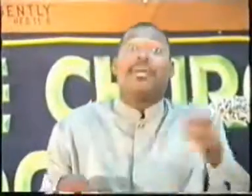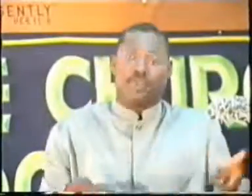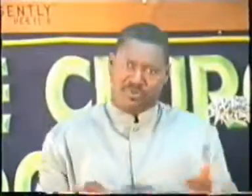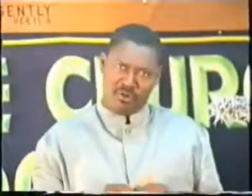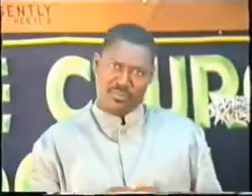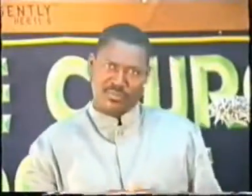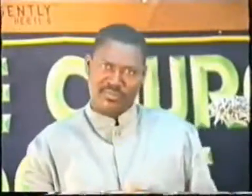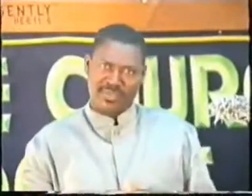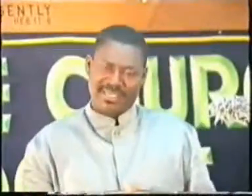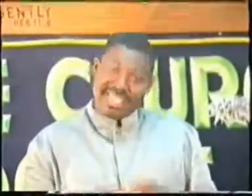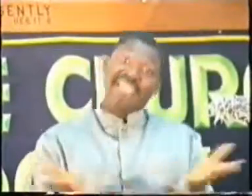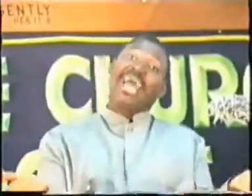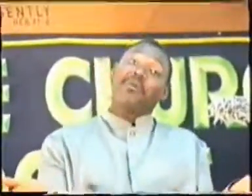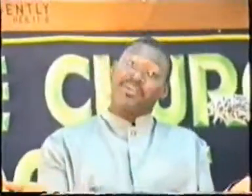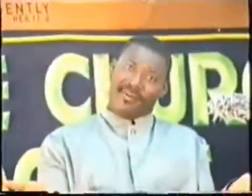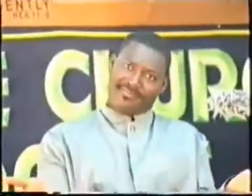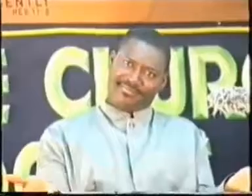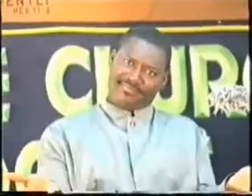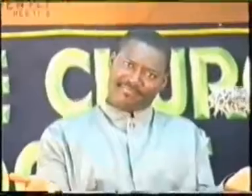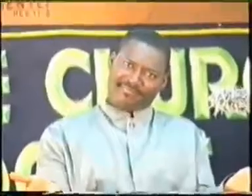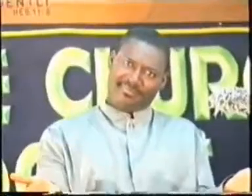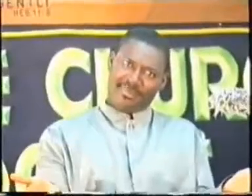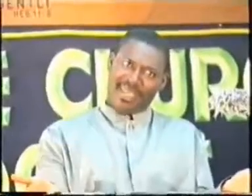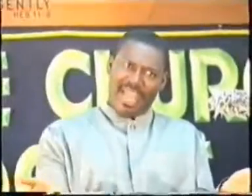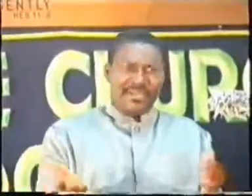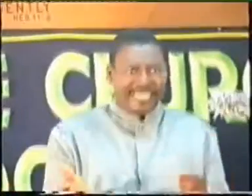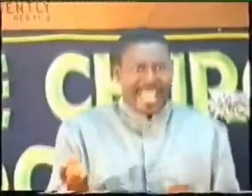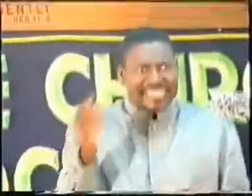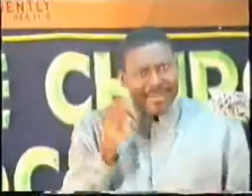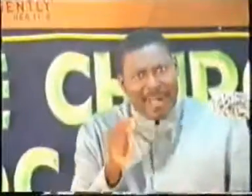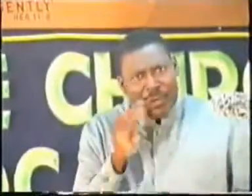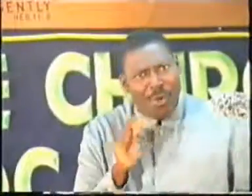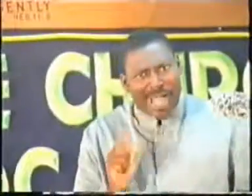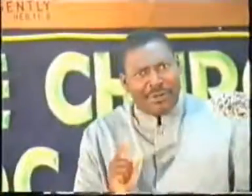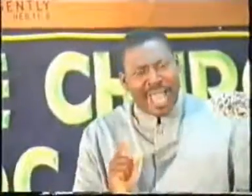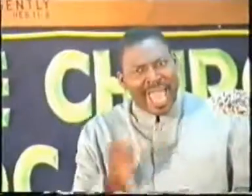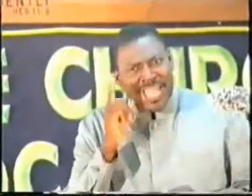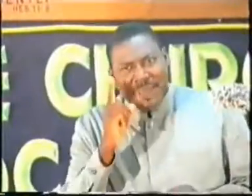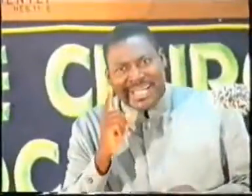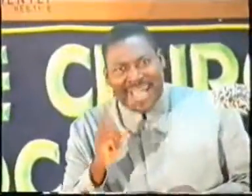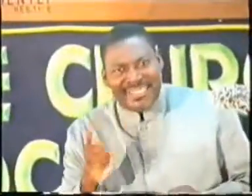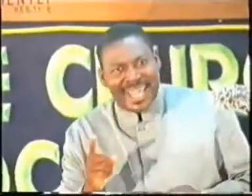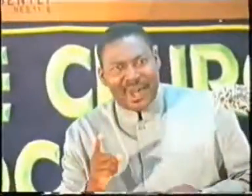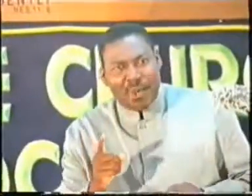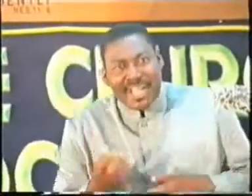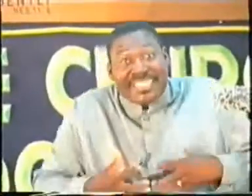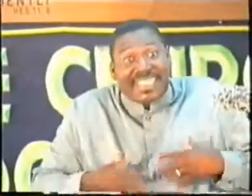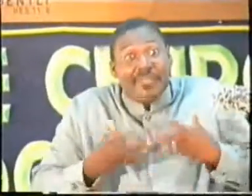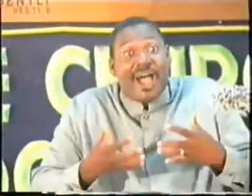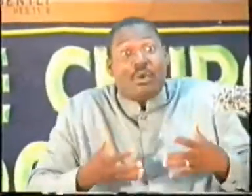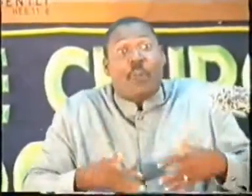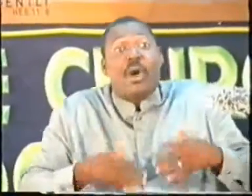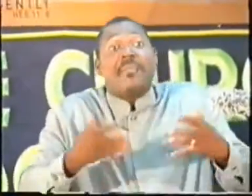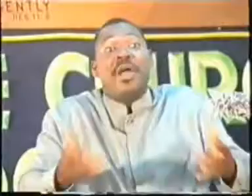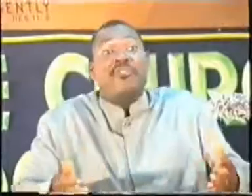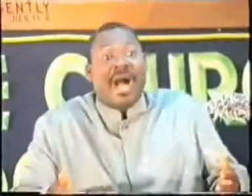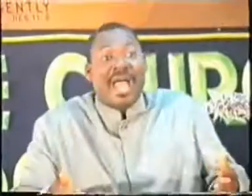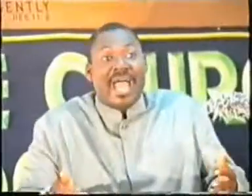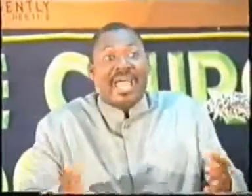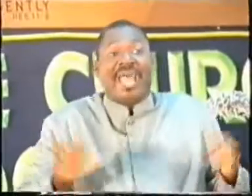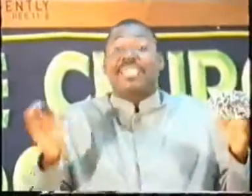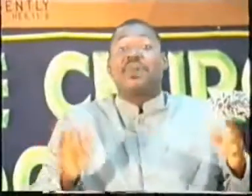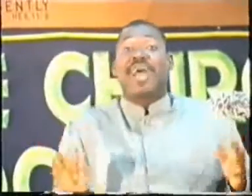and you're my metro for. Then you're sicker or heifer. And don't you, as some American will canoe, and yet the American say, when you're sicker, you're a cobble and you're